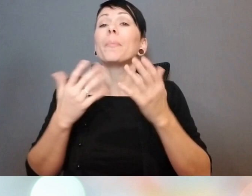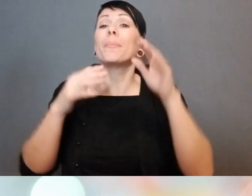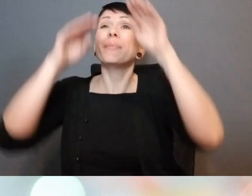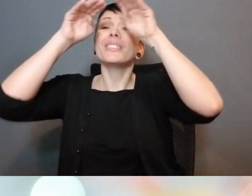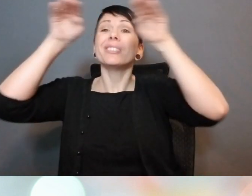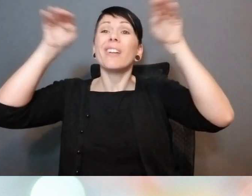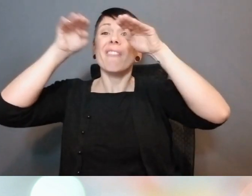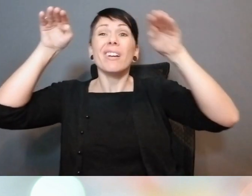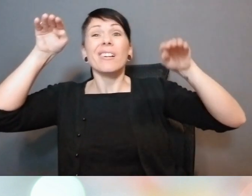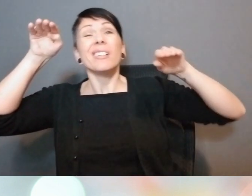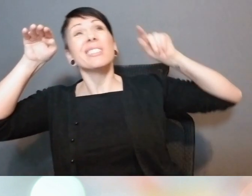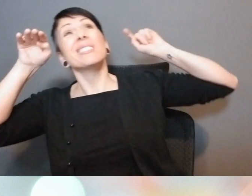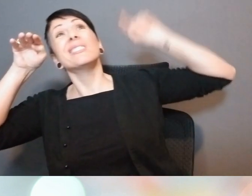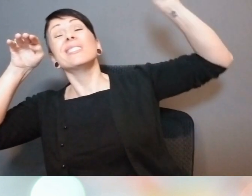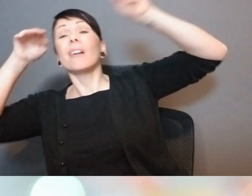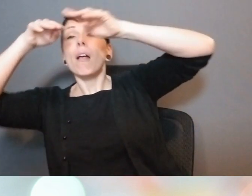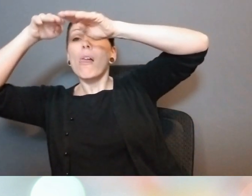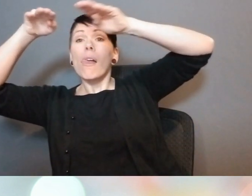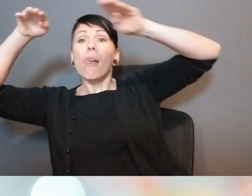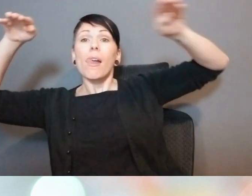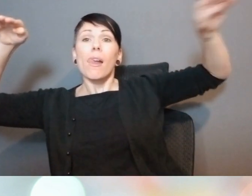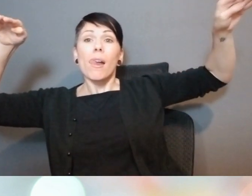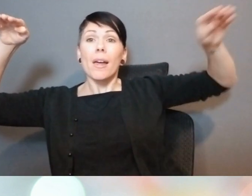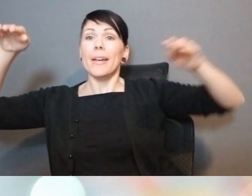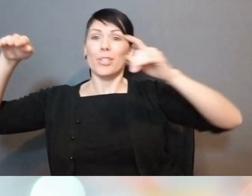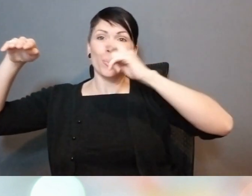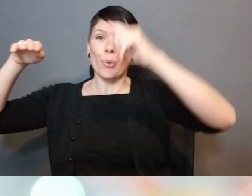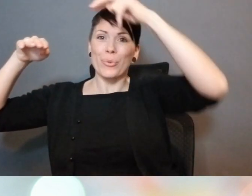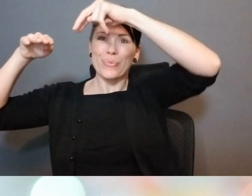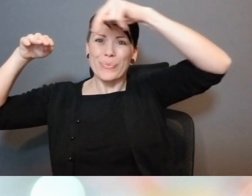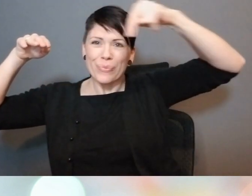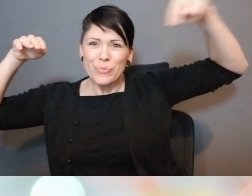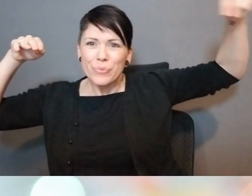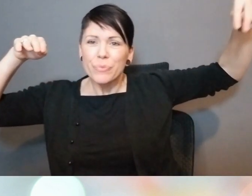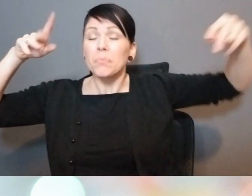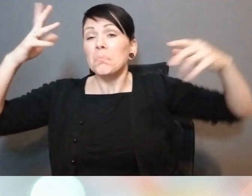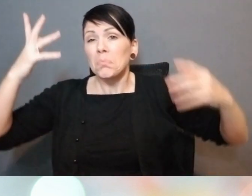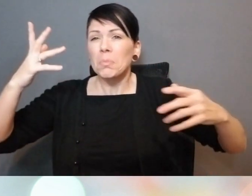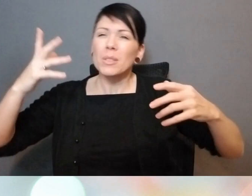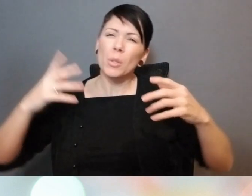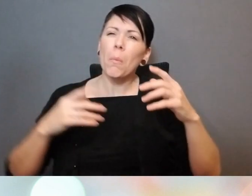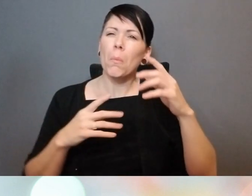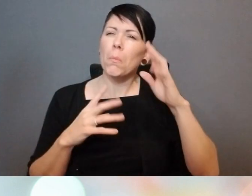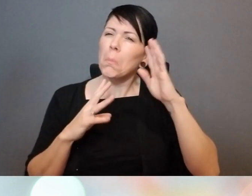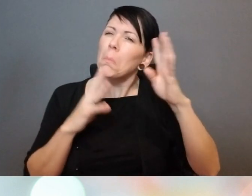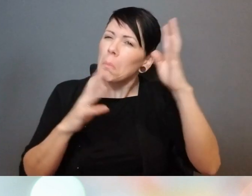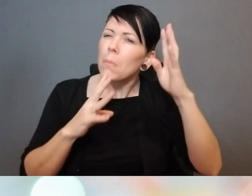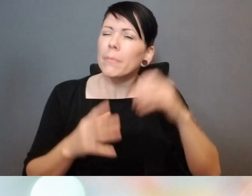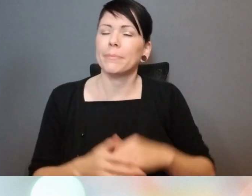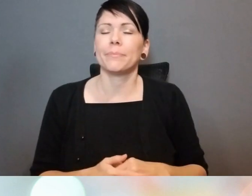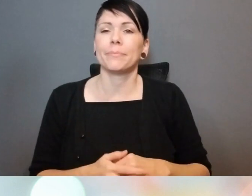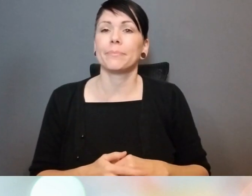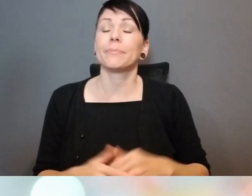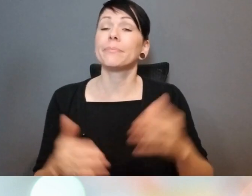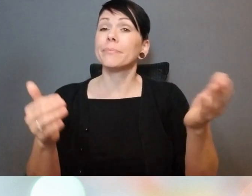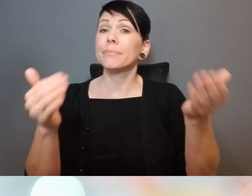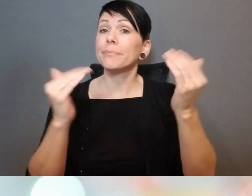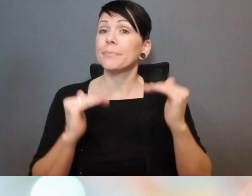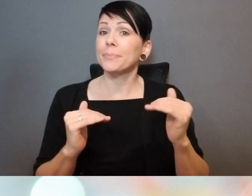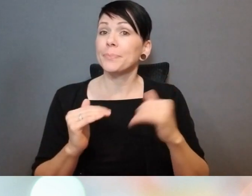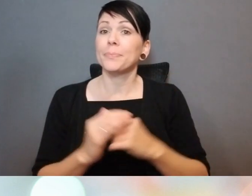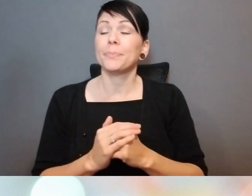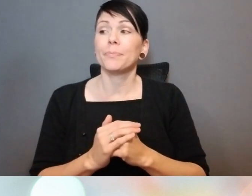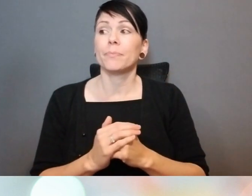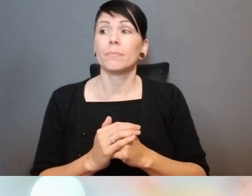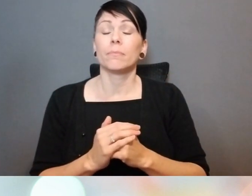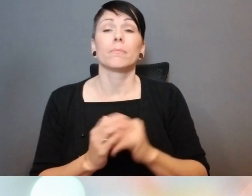delusional, but yeah, go ahead and indulge in some out-of-the-box thinking to make sure that you're considering all possible spaces. An